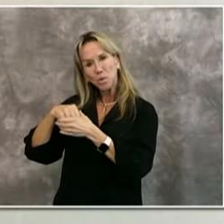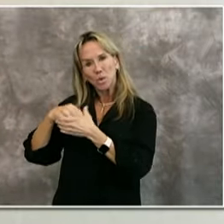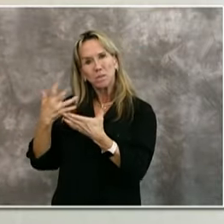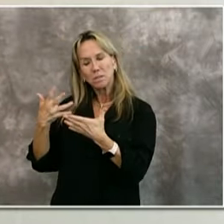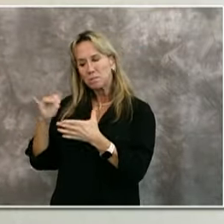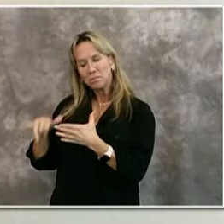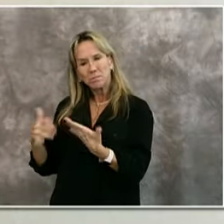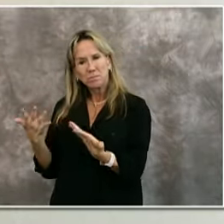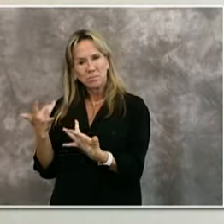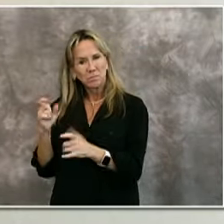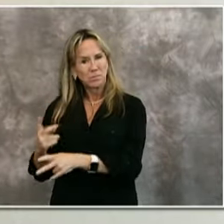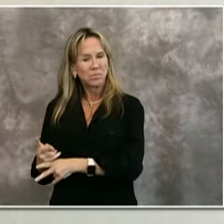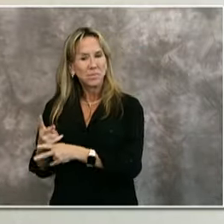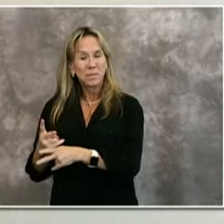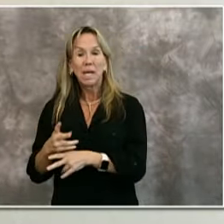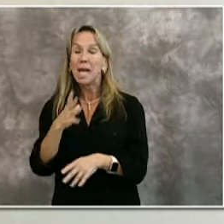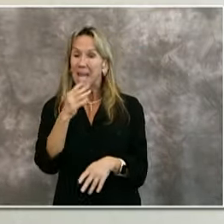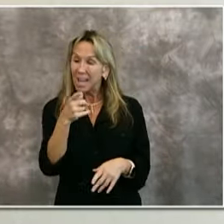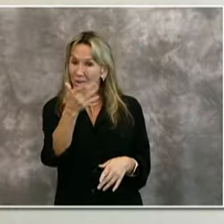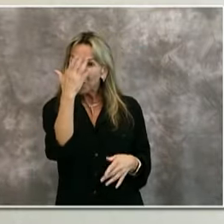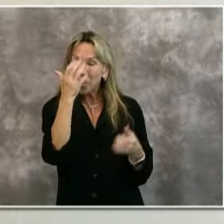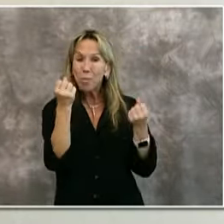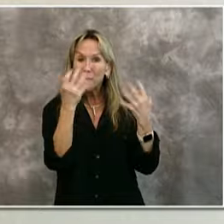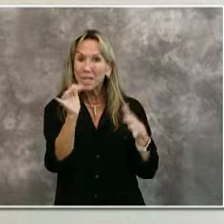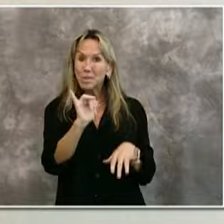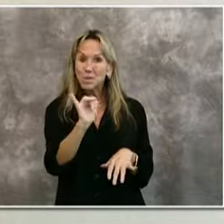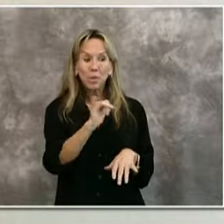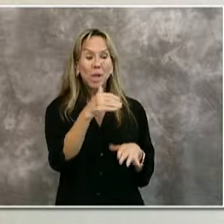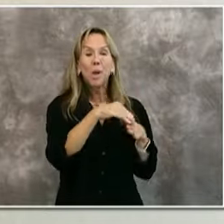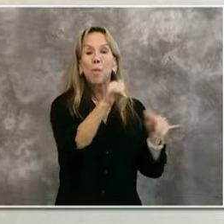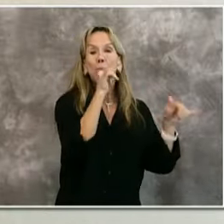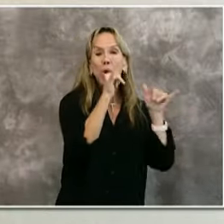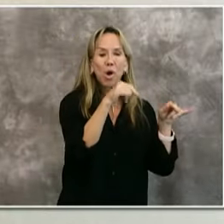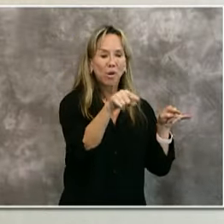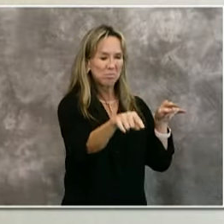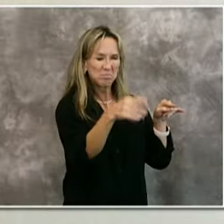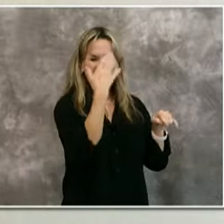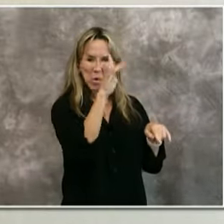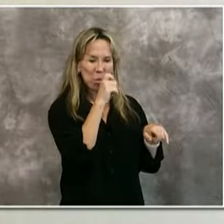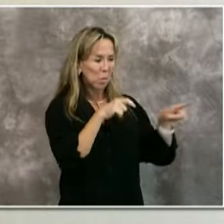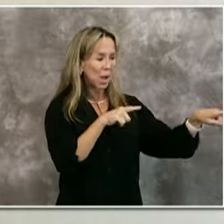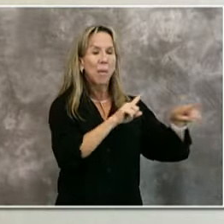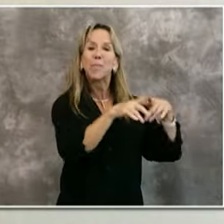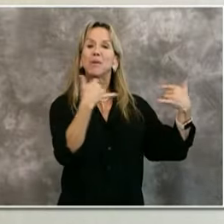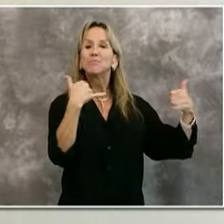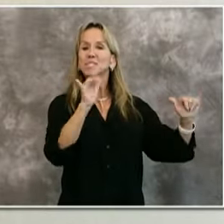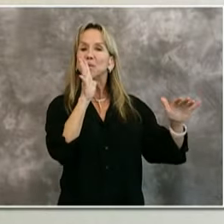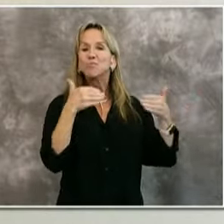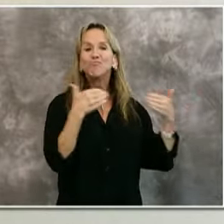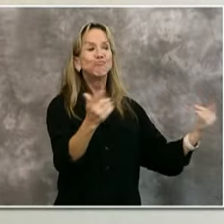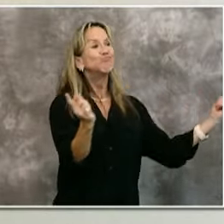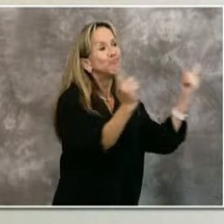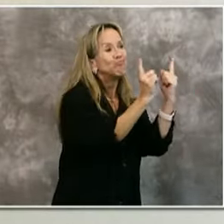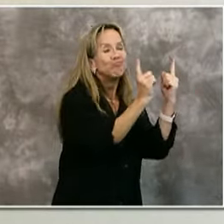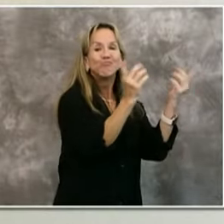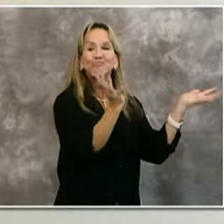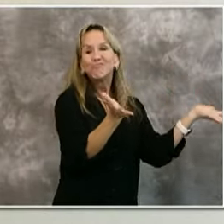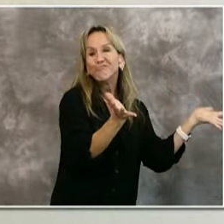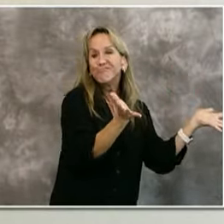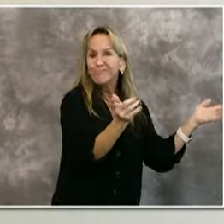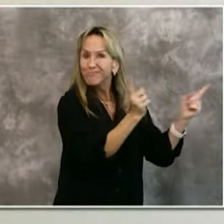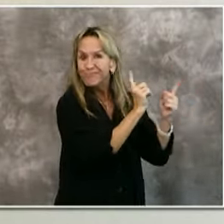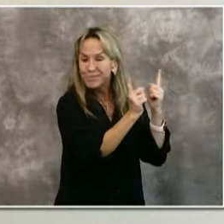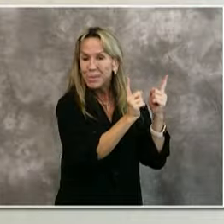then the final one is people who do not know each other often congregate together in bars, which makes it very more challenging to contact